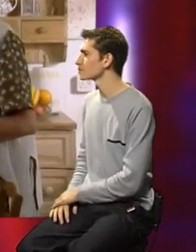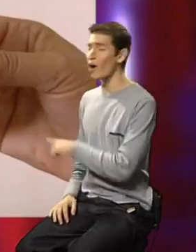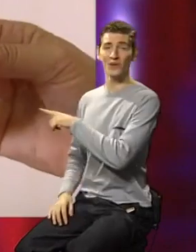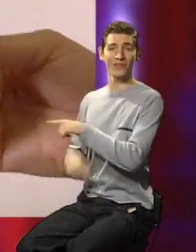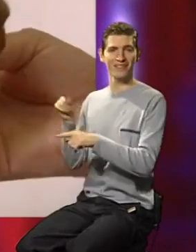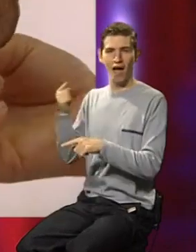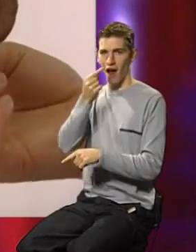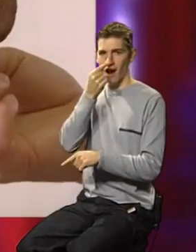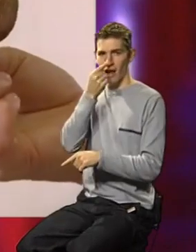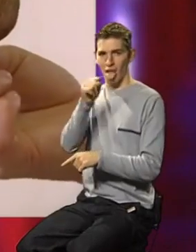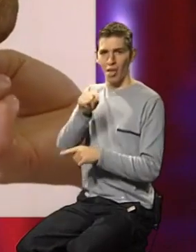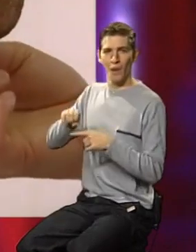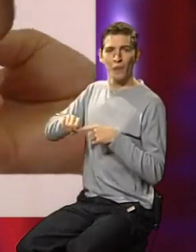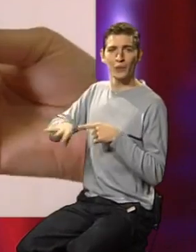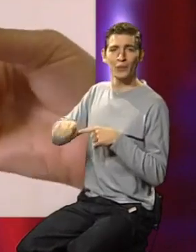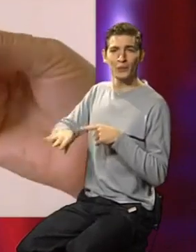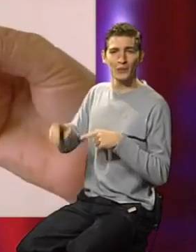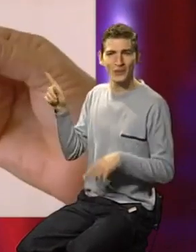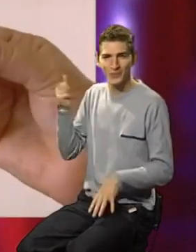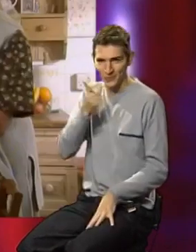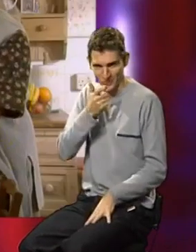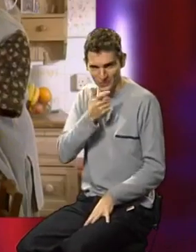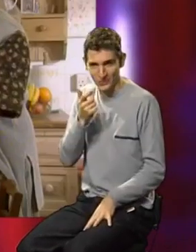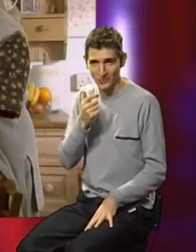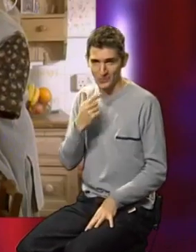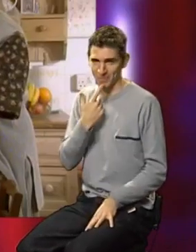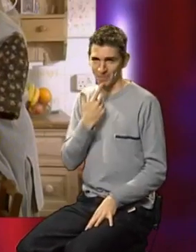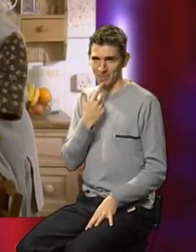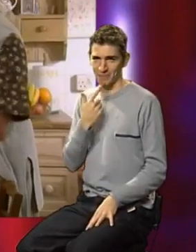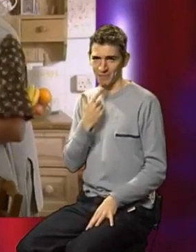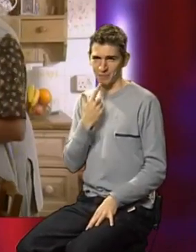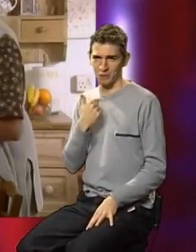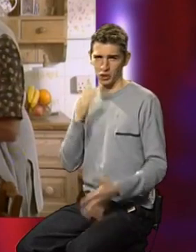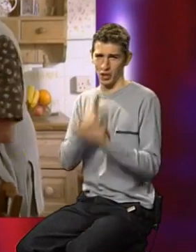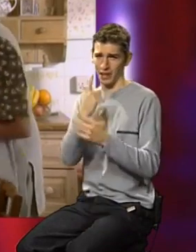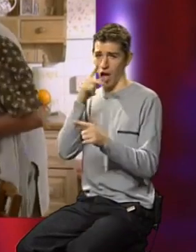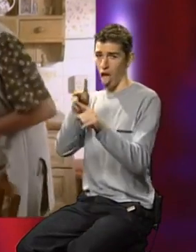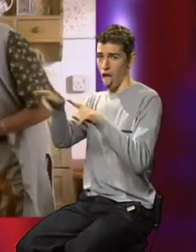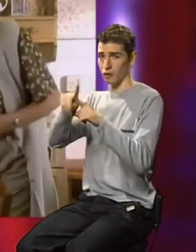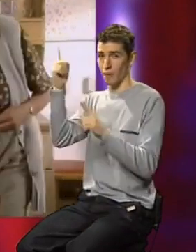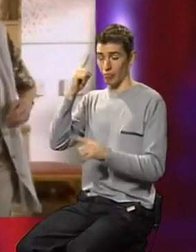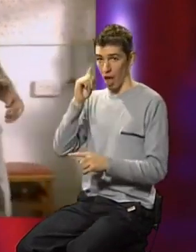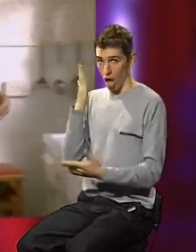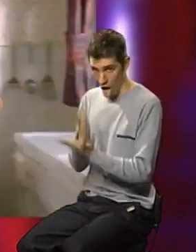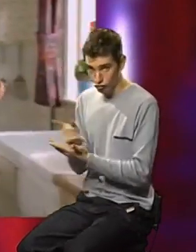Look, the pretend poo. I'm sure I can trick somebody into thinking this is real.